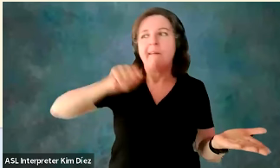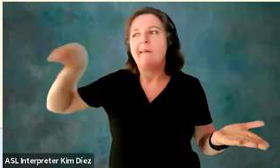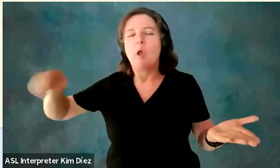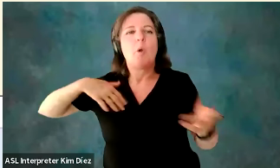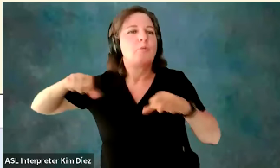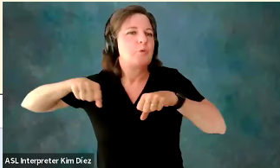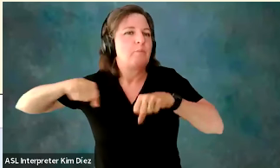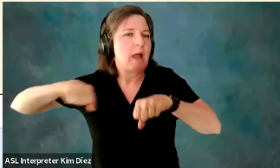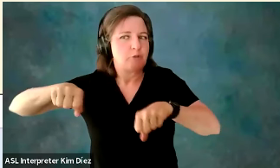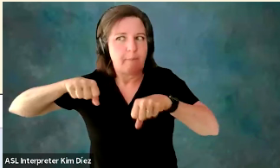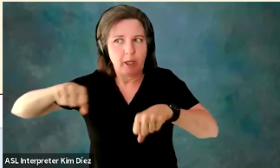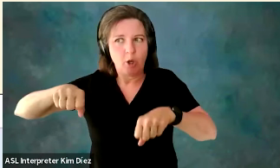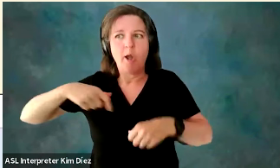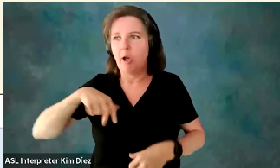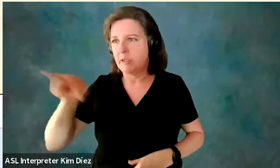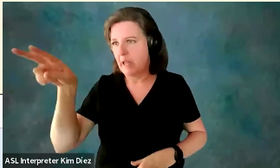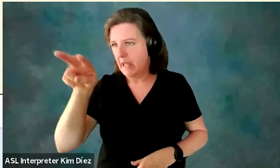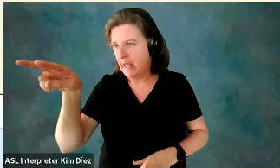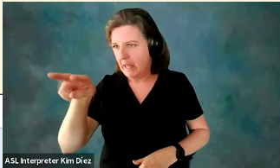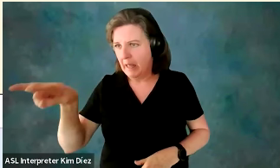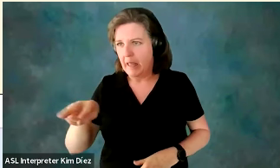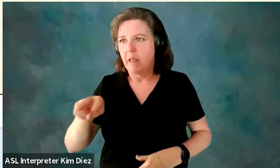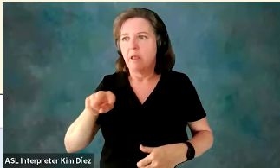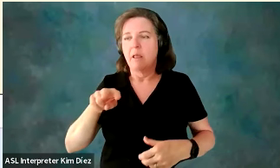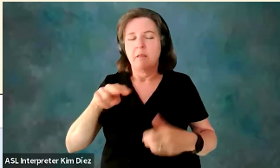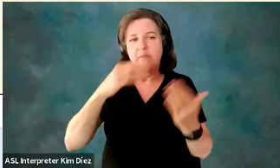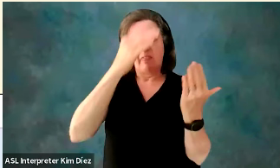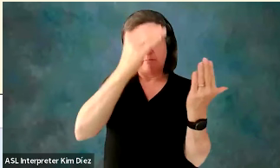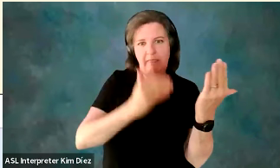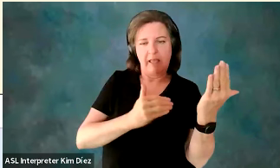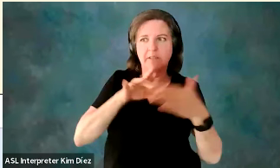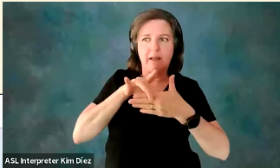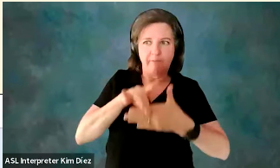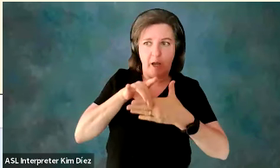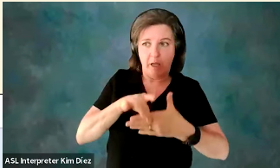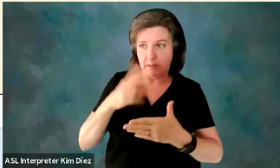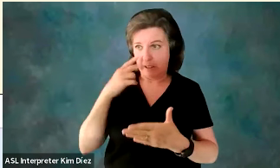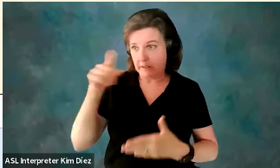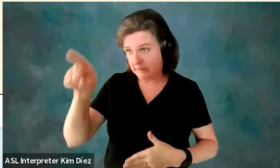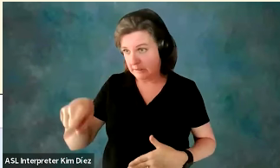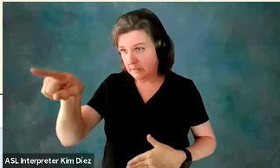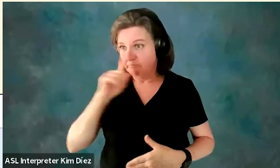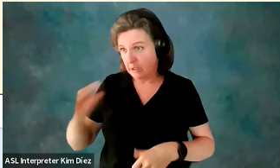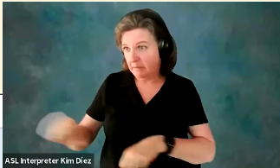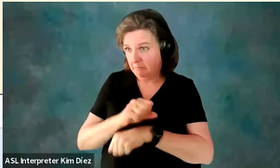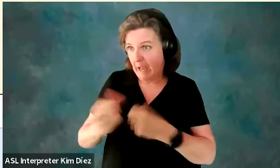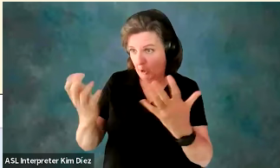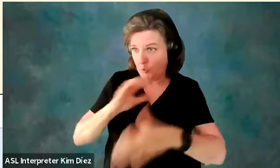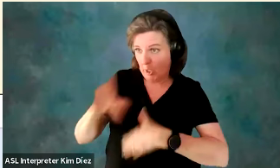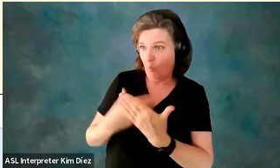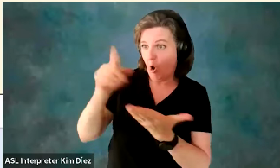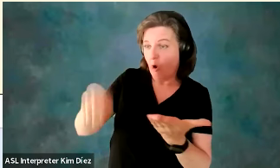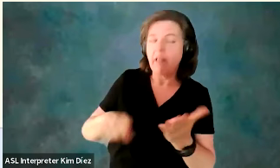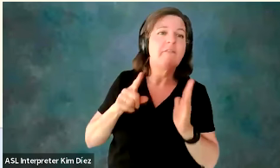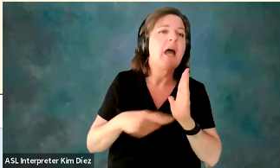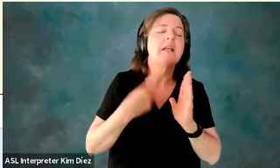also saying free. And I'm looking at the table of contents, and I want to know if everything that is in there is something that I